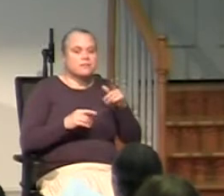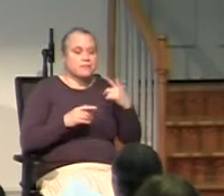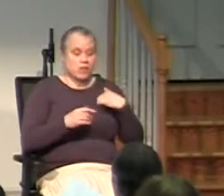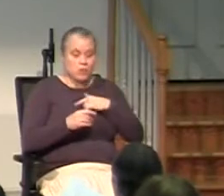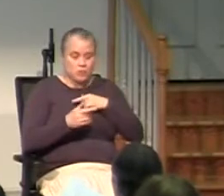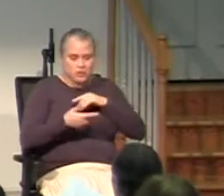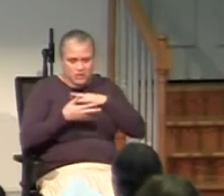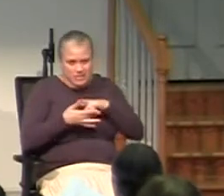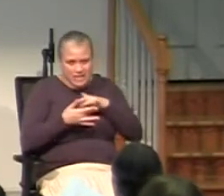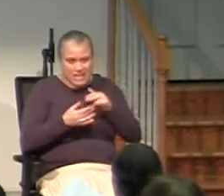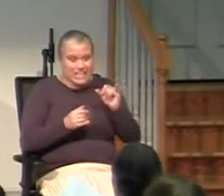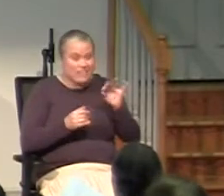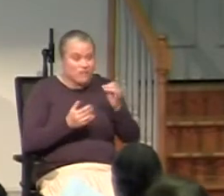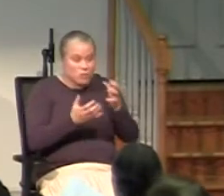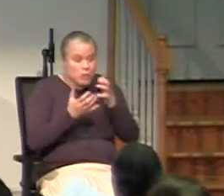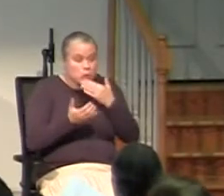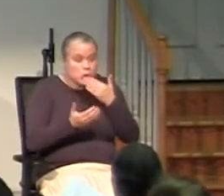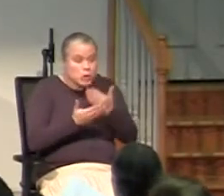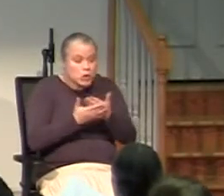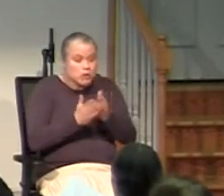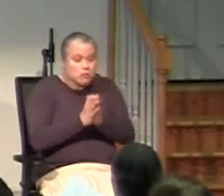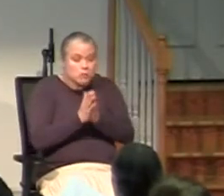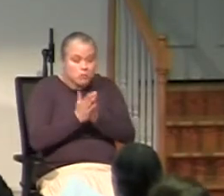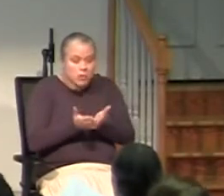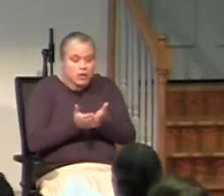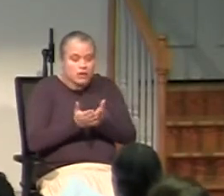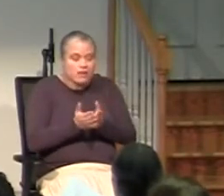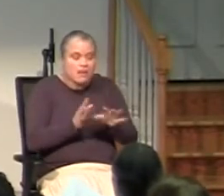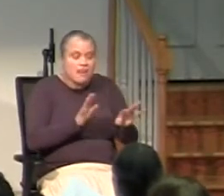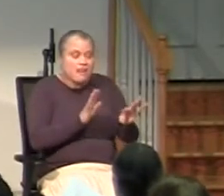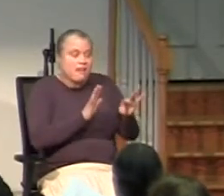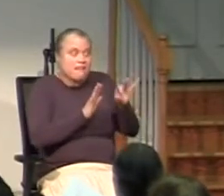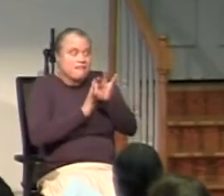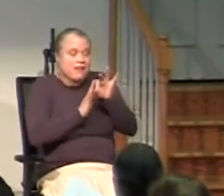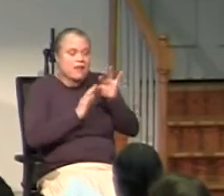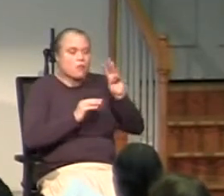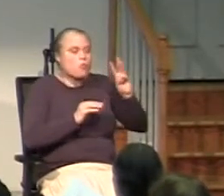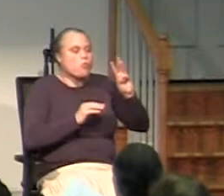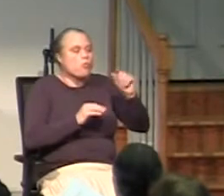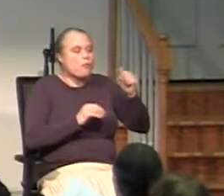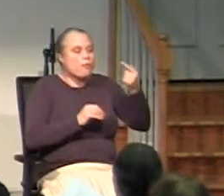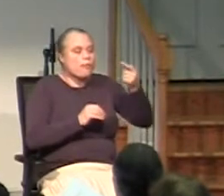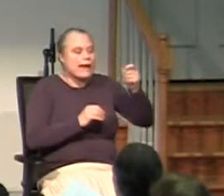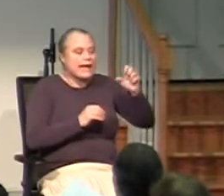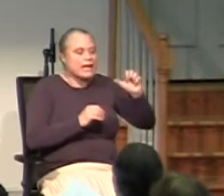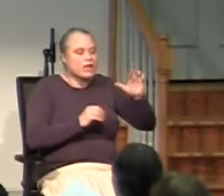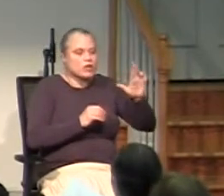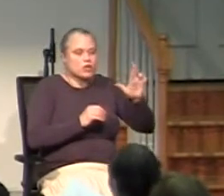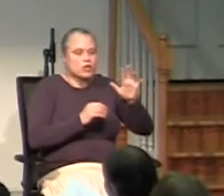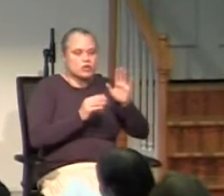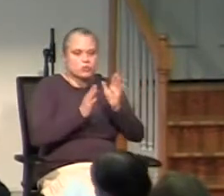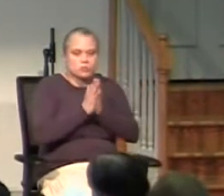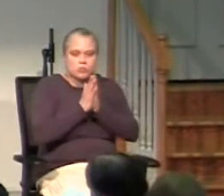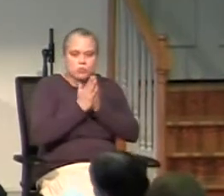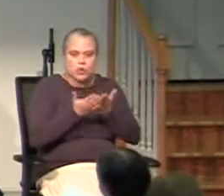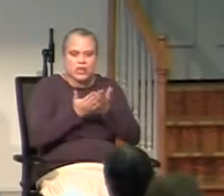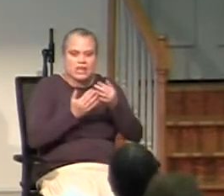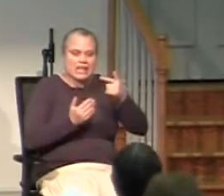get a good commentary on the book of Galatians, pick up Wagner's book on Galatians, the Gospel in Galatians, or the Glad